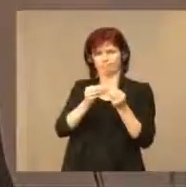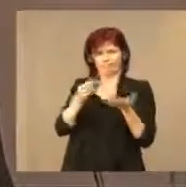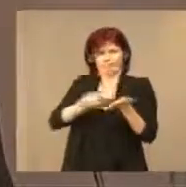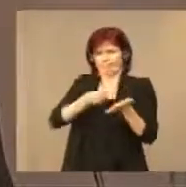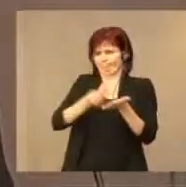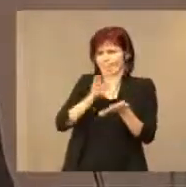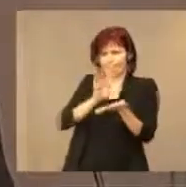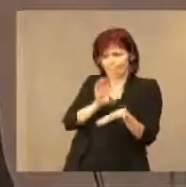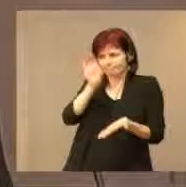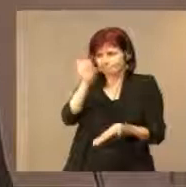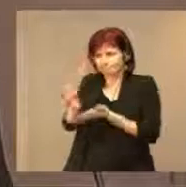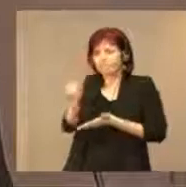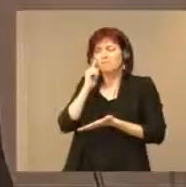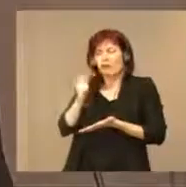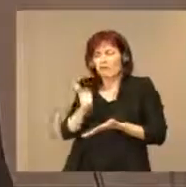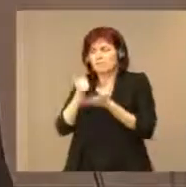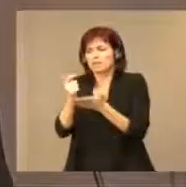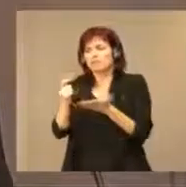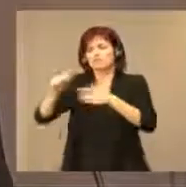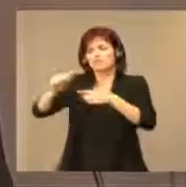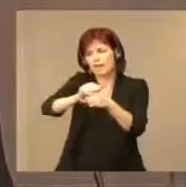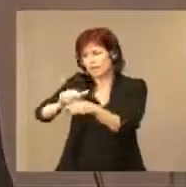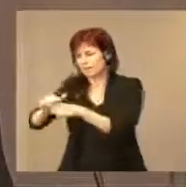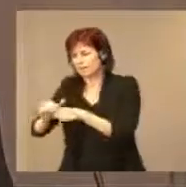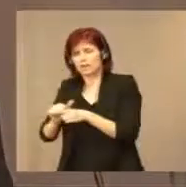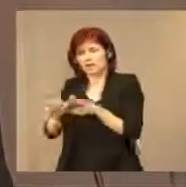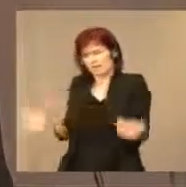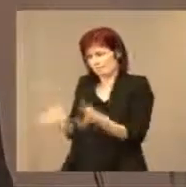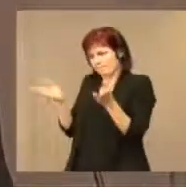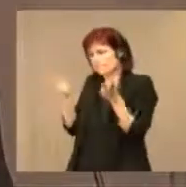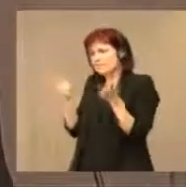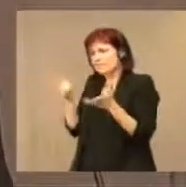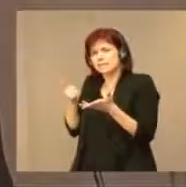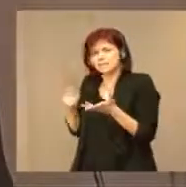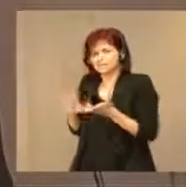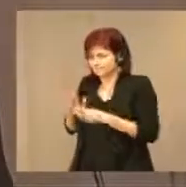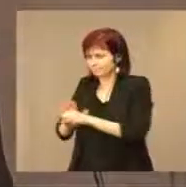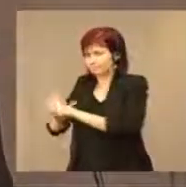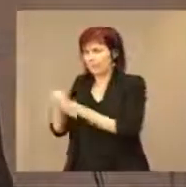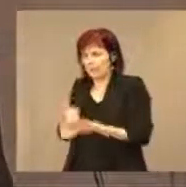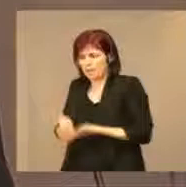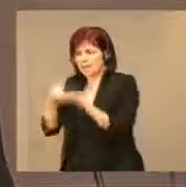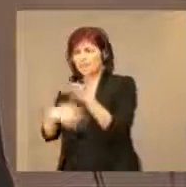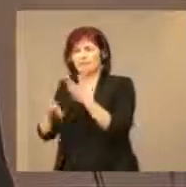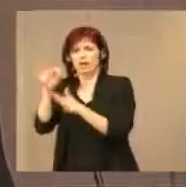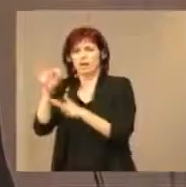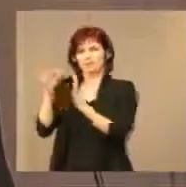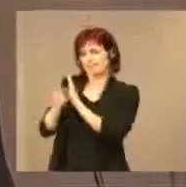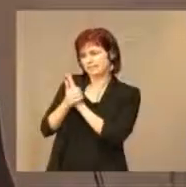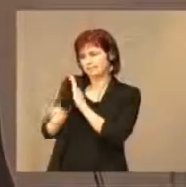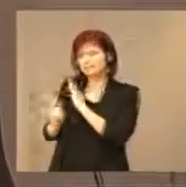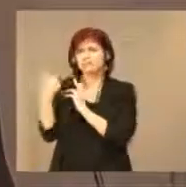First Nations persons with disabilities to increase their chances of being employed. With future trends indicating